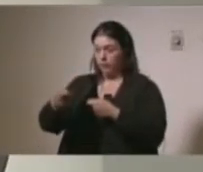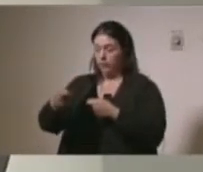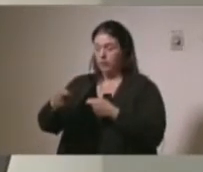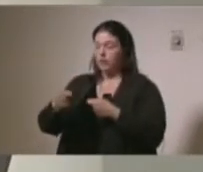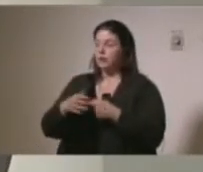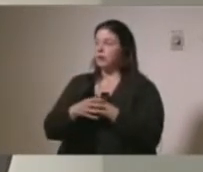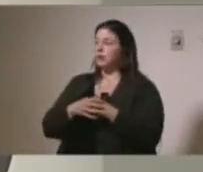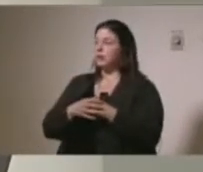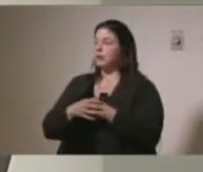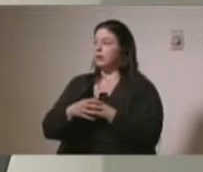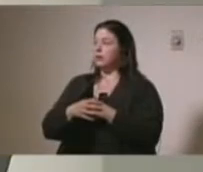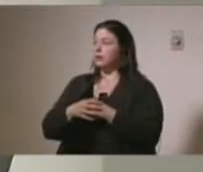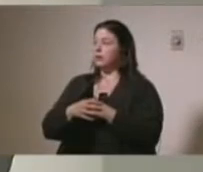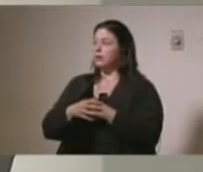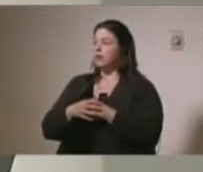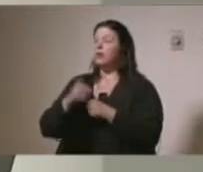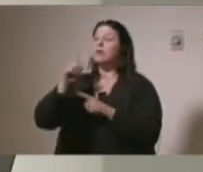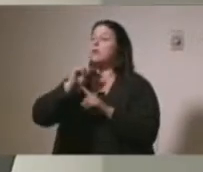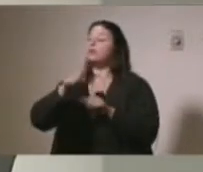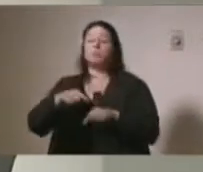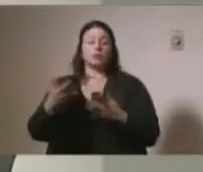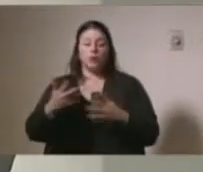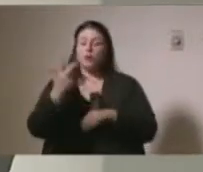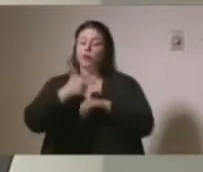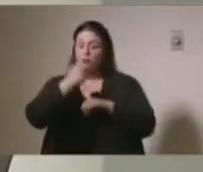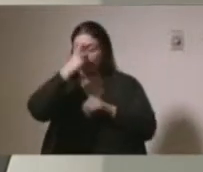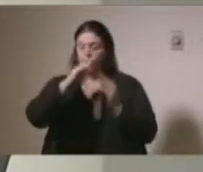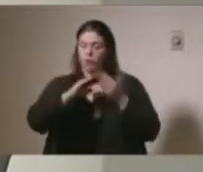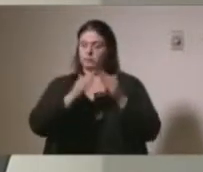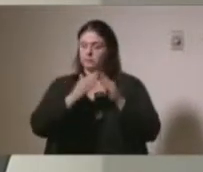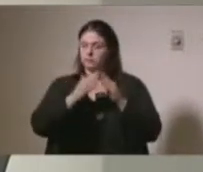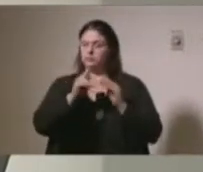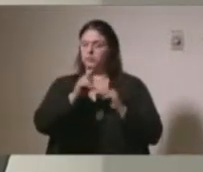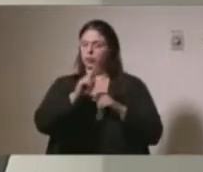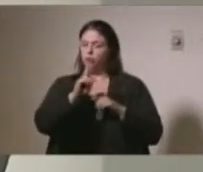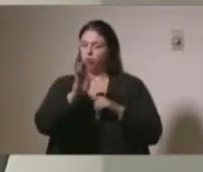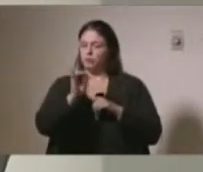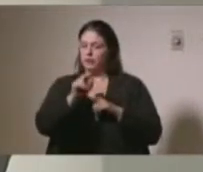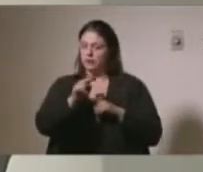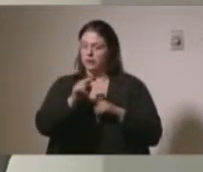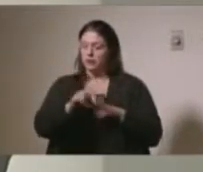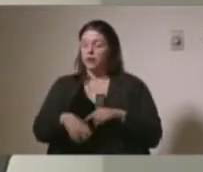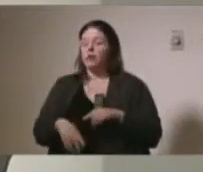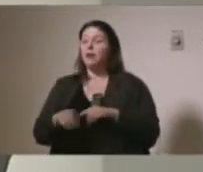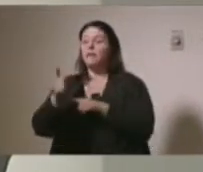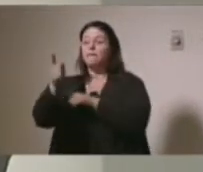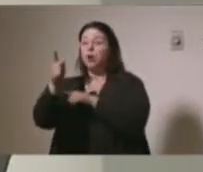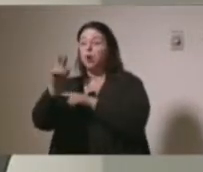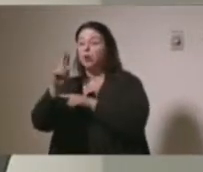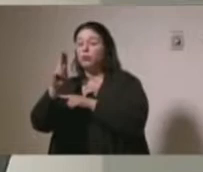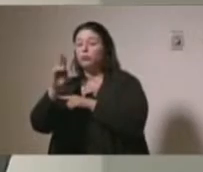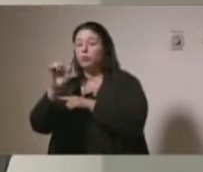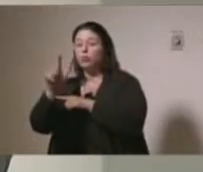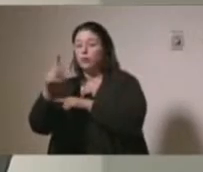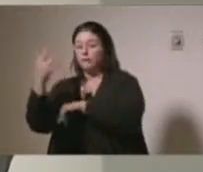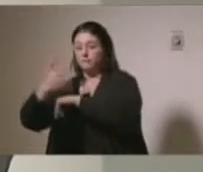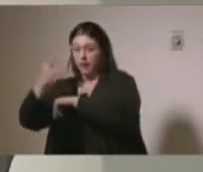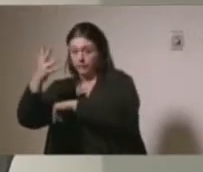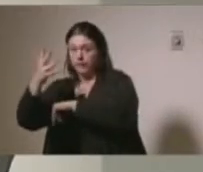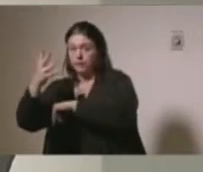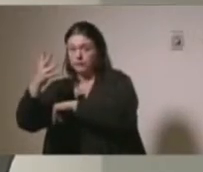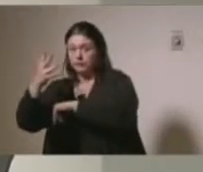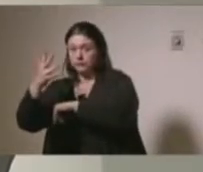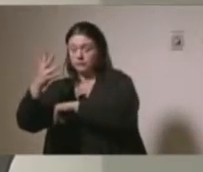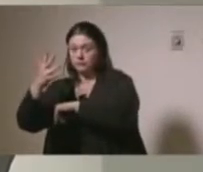with 3-day for urban areas and 5-day for rural areas. And do you know why